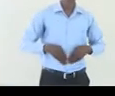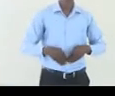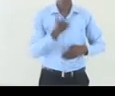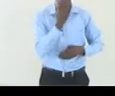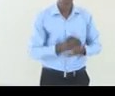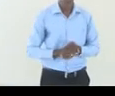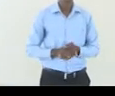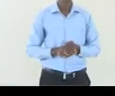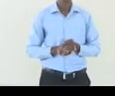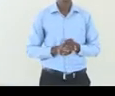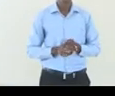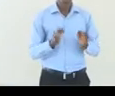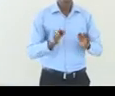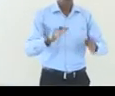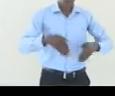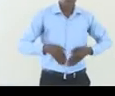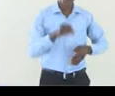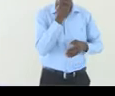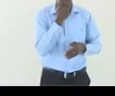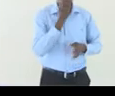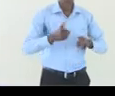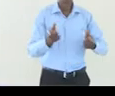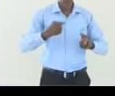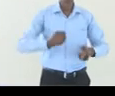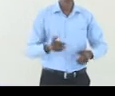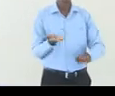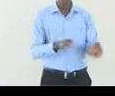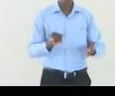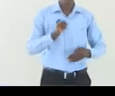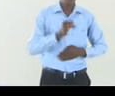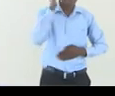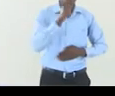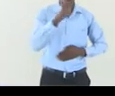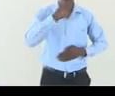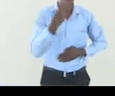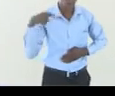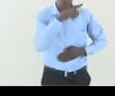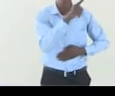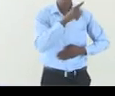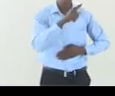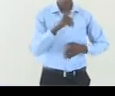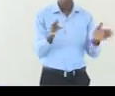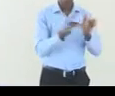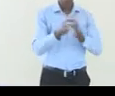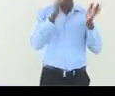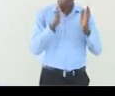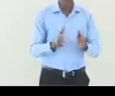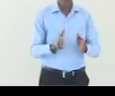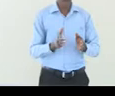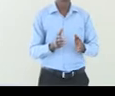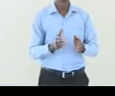it comes to compromising truth, then let me die, but I'll not tell a lie. The Christian